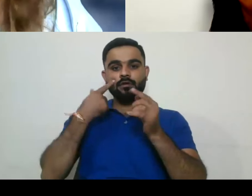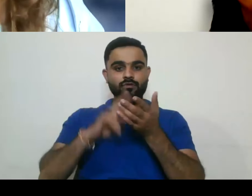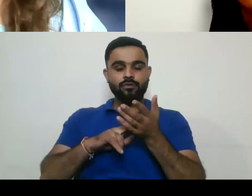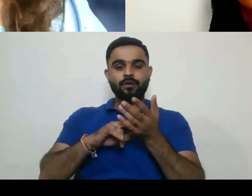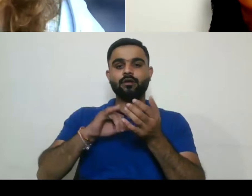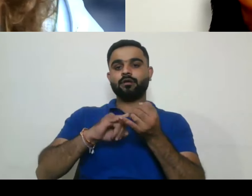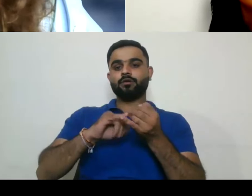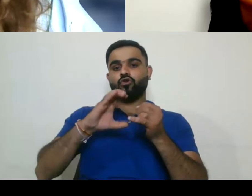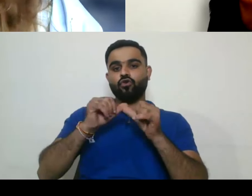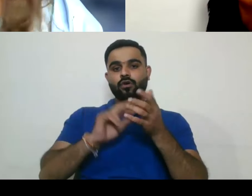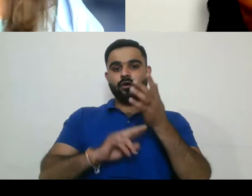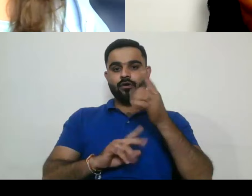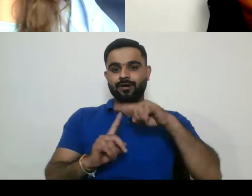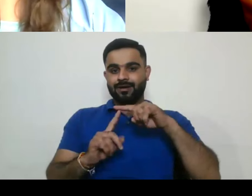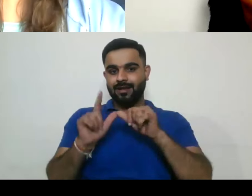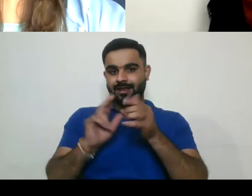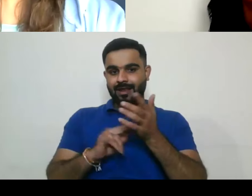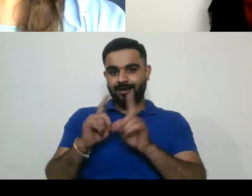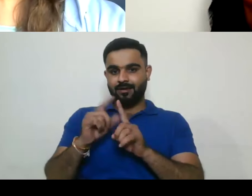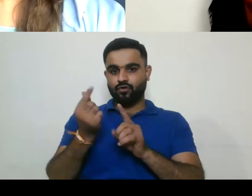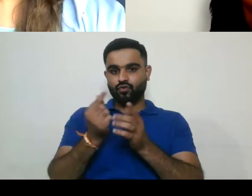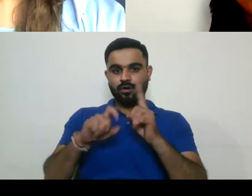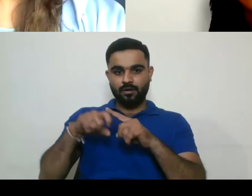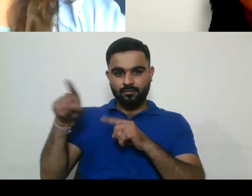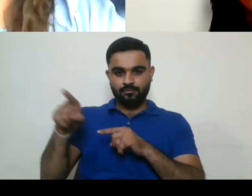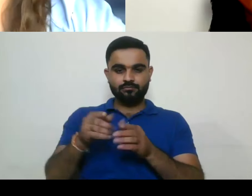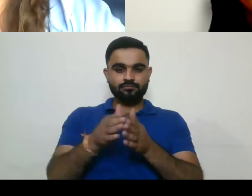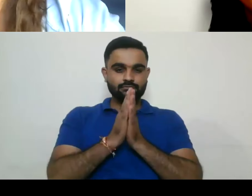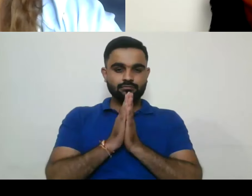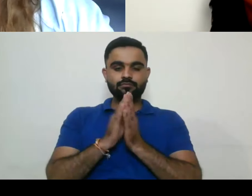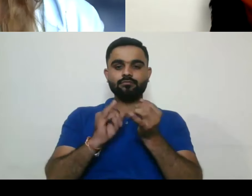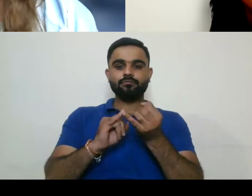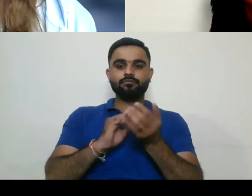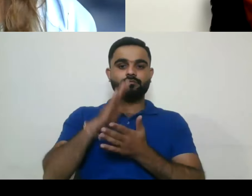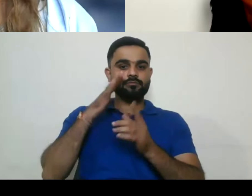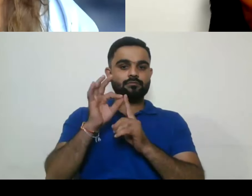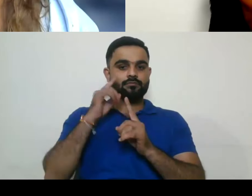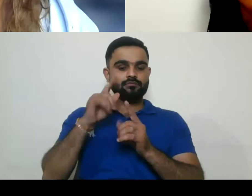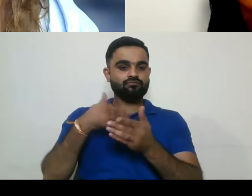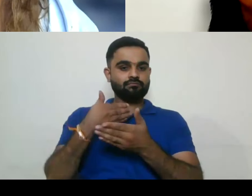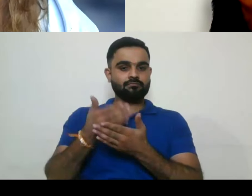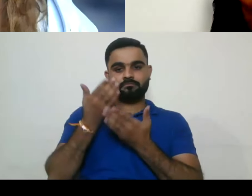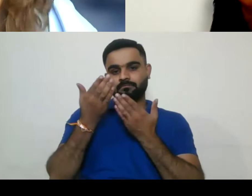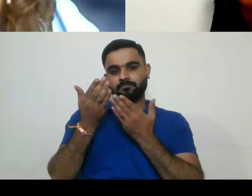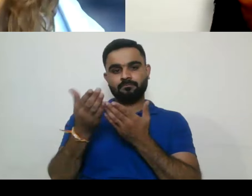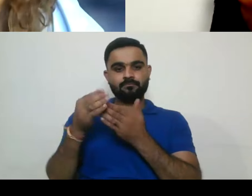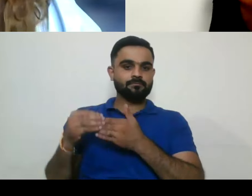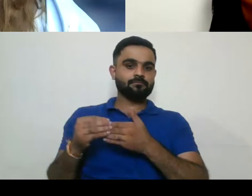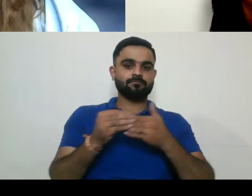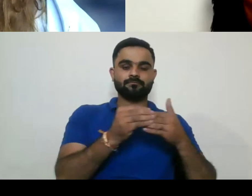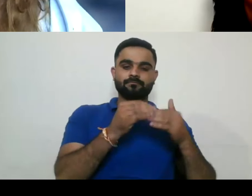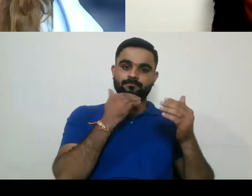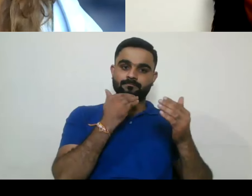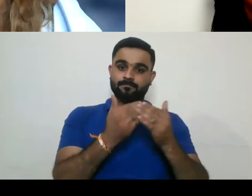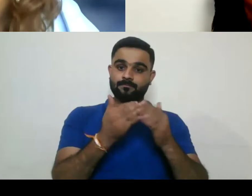UK. With that, I will request Shilpi to take over. Shilpi, the floor is yours. Thank you so